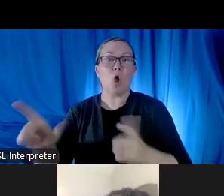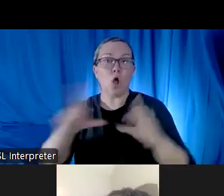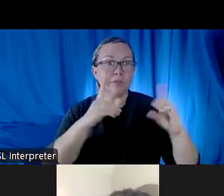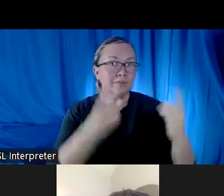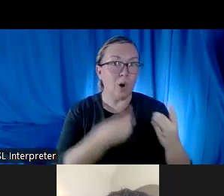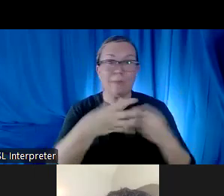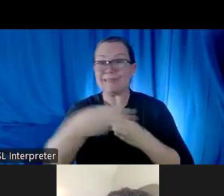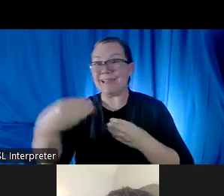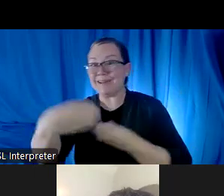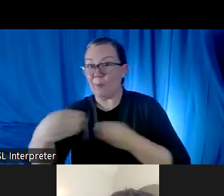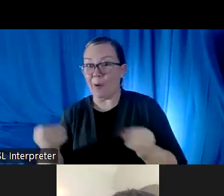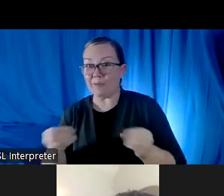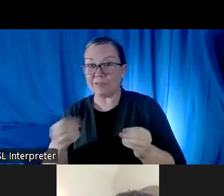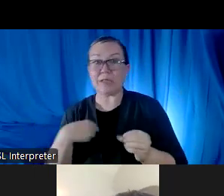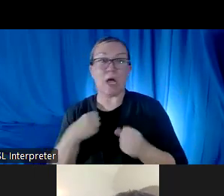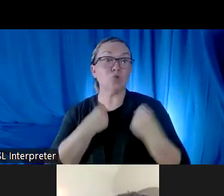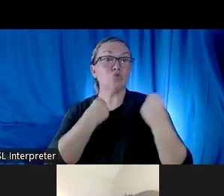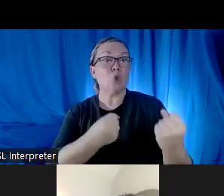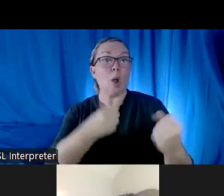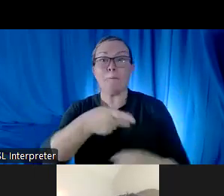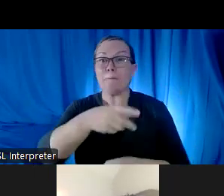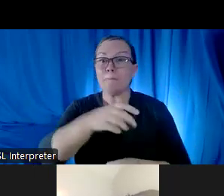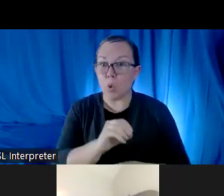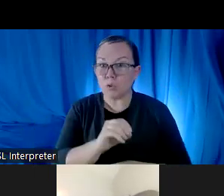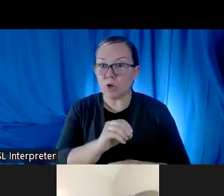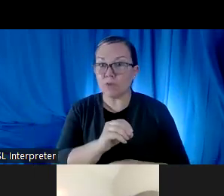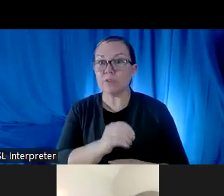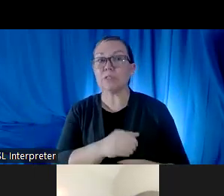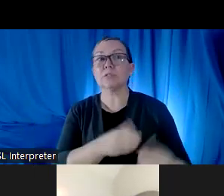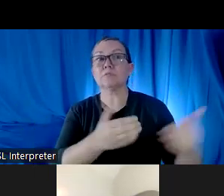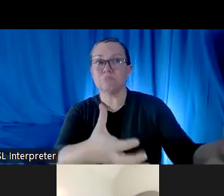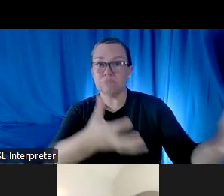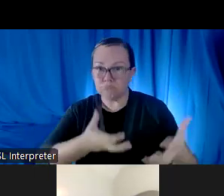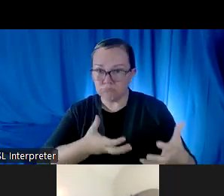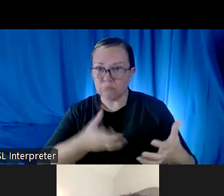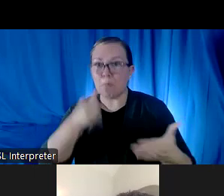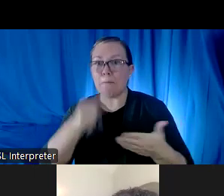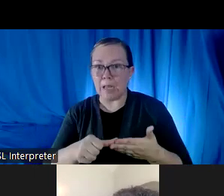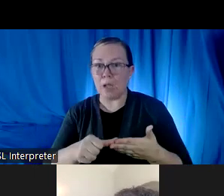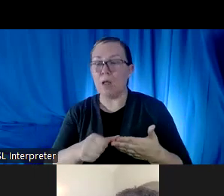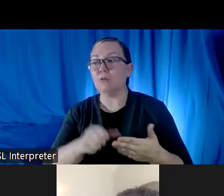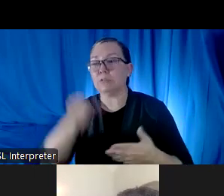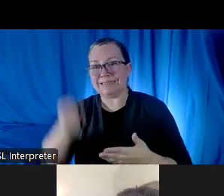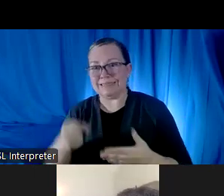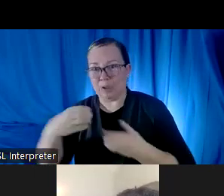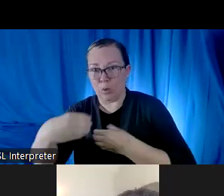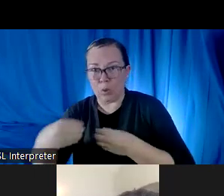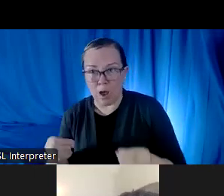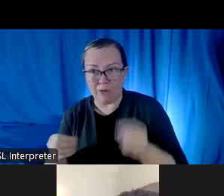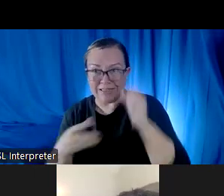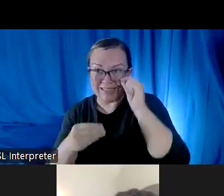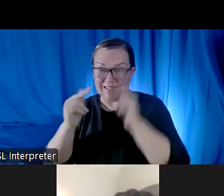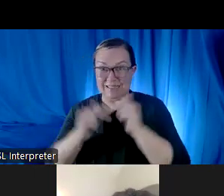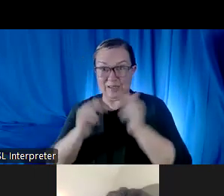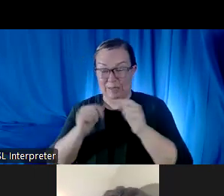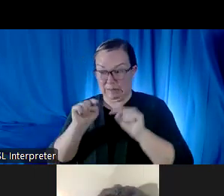branches. I drive to the post office, meter the mail, deliver mail to the South Branch, and the building across from